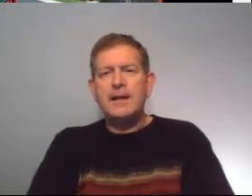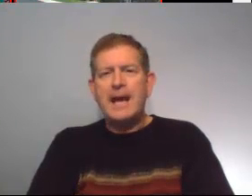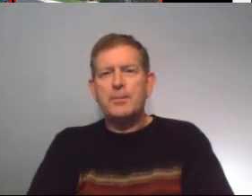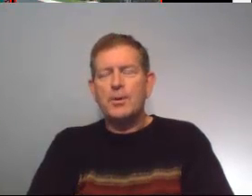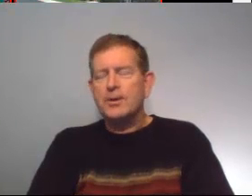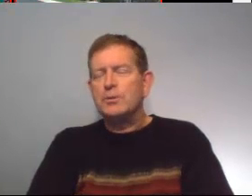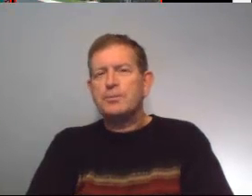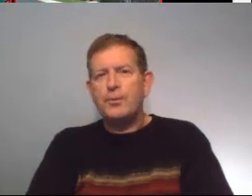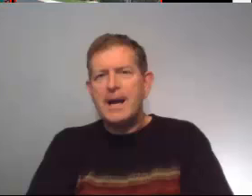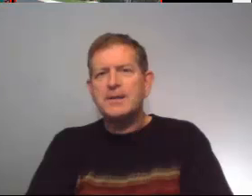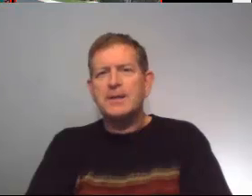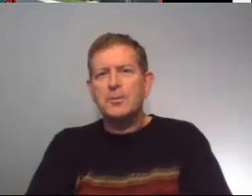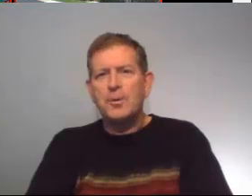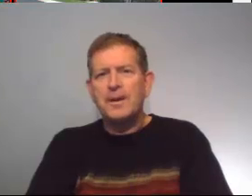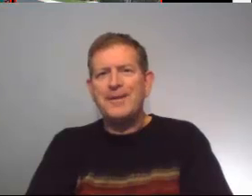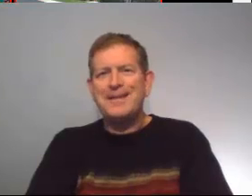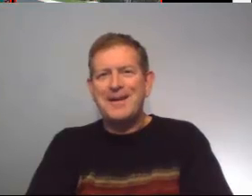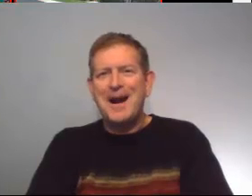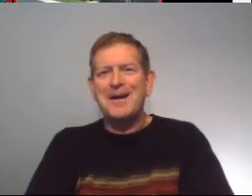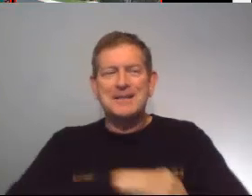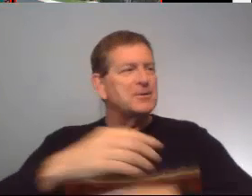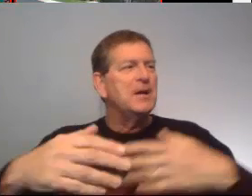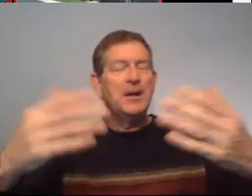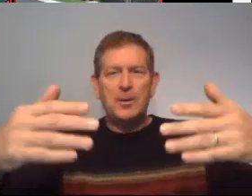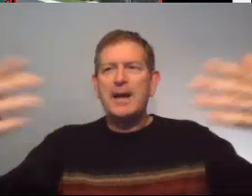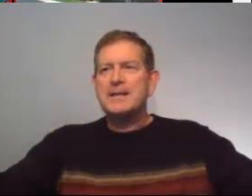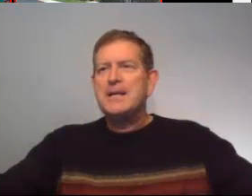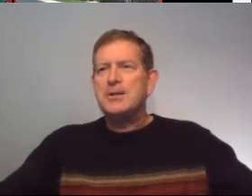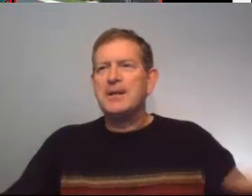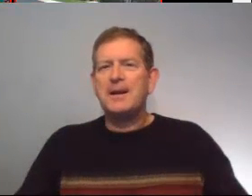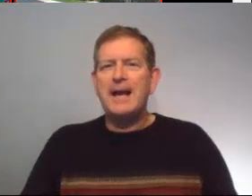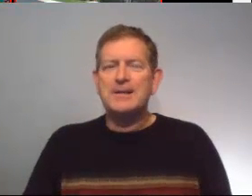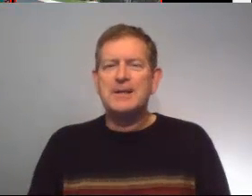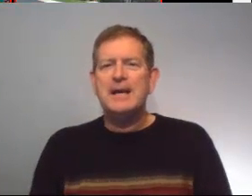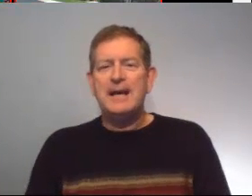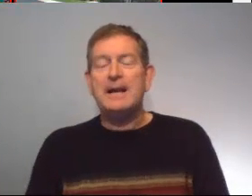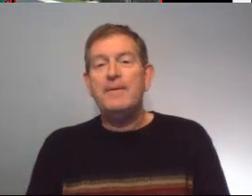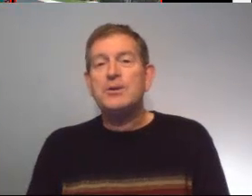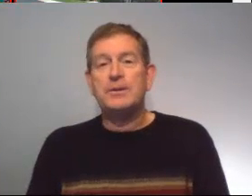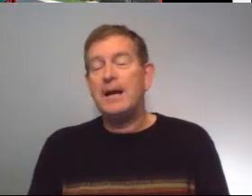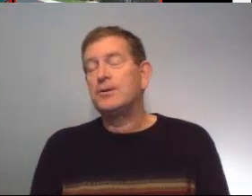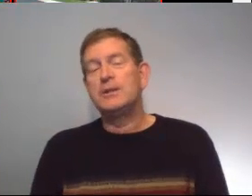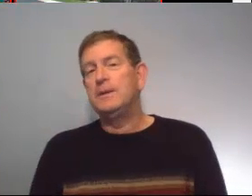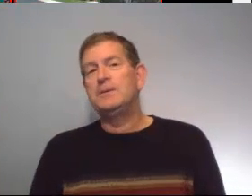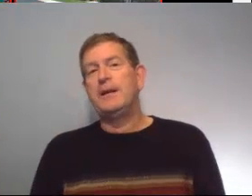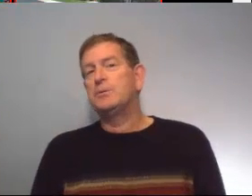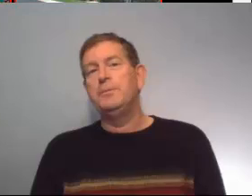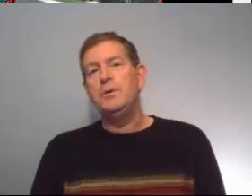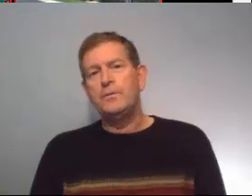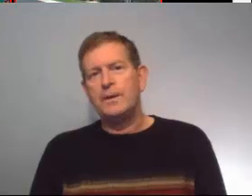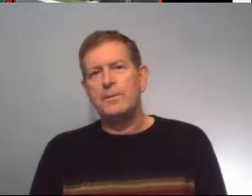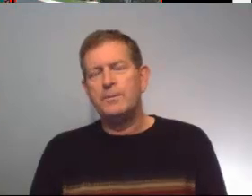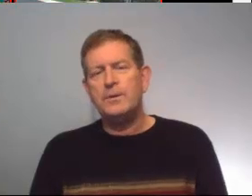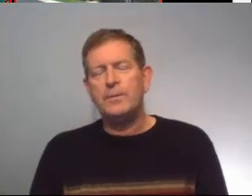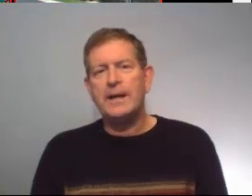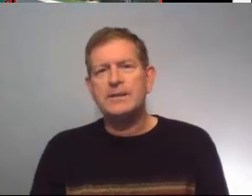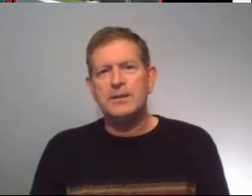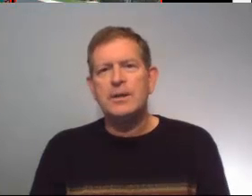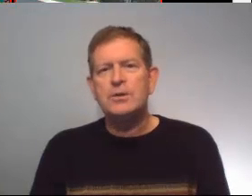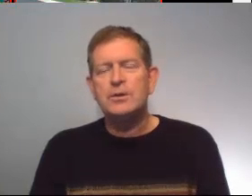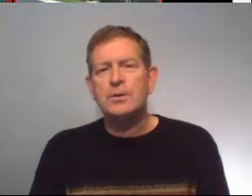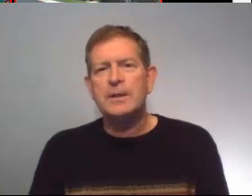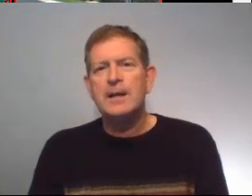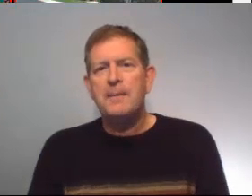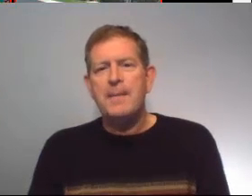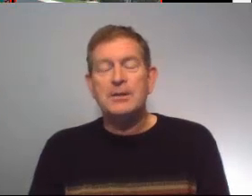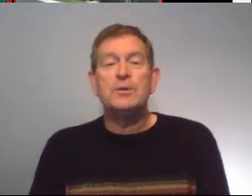almost like a cat purring. She was practicing the rolling the R's. I was going on teaching the class, and eventually now she speaks Spanish beautifully with a beautiful accent.